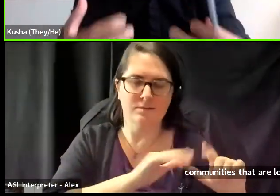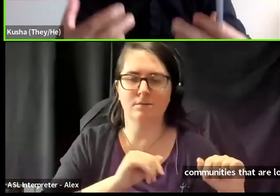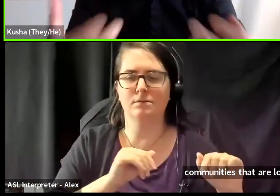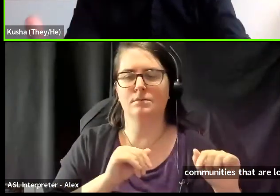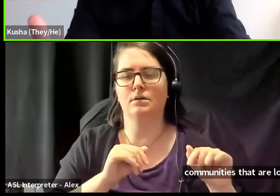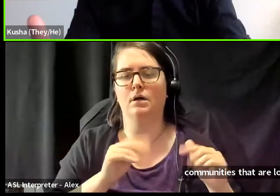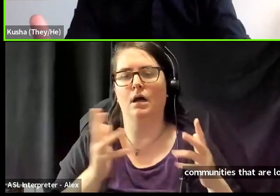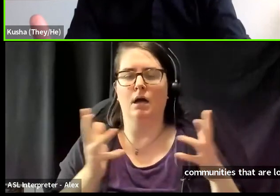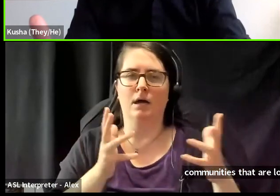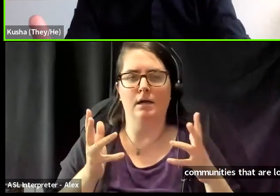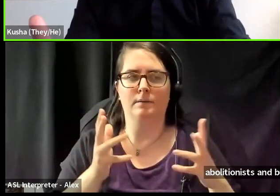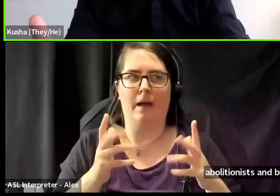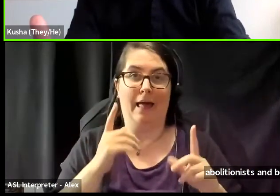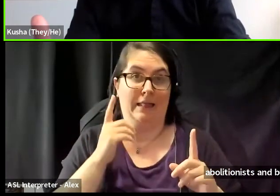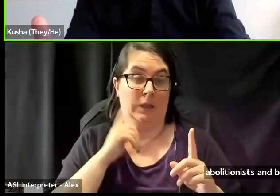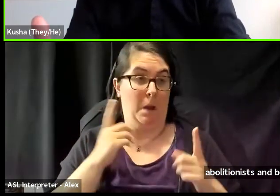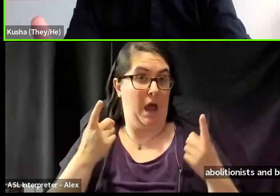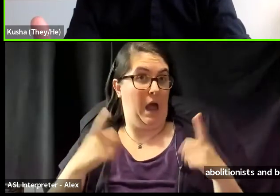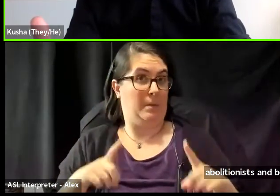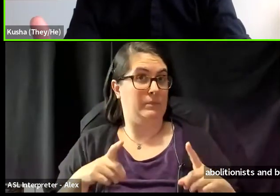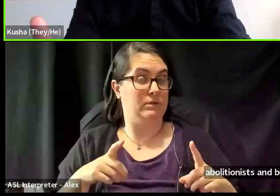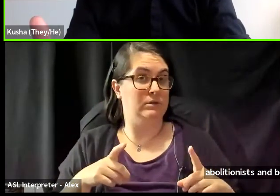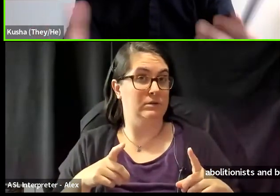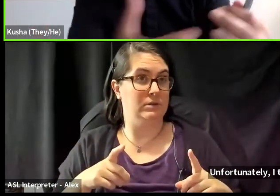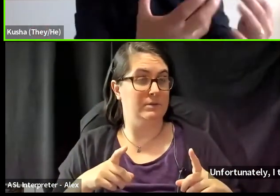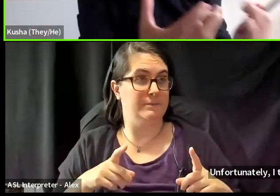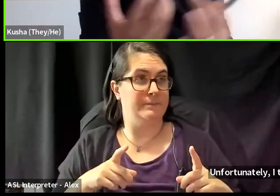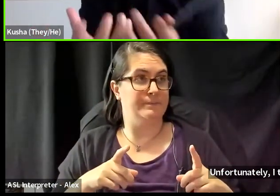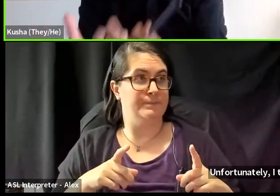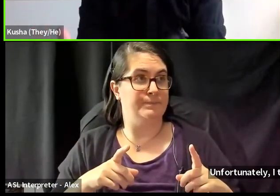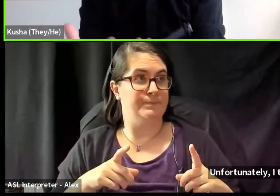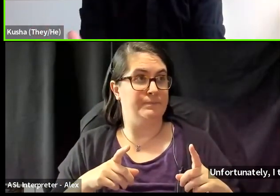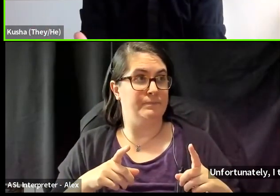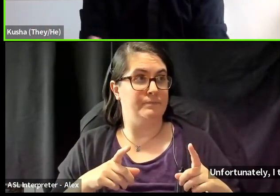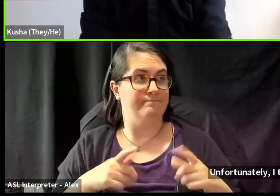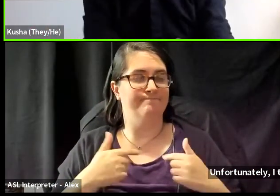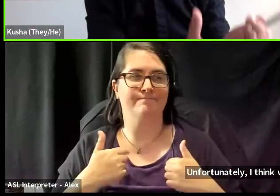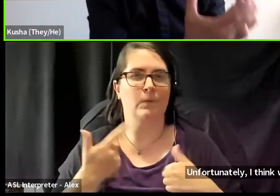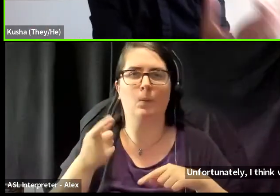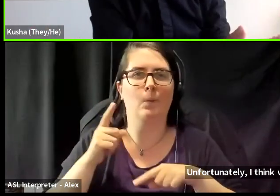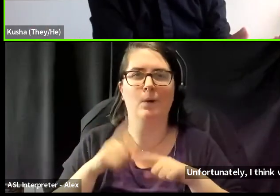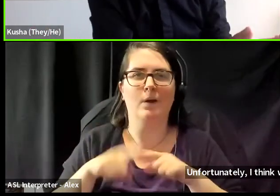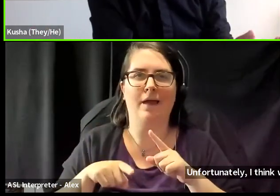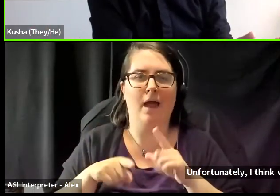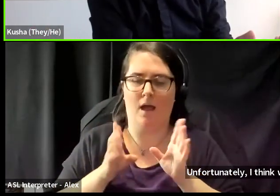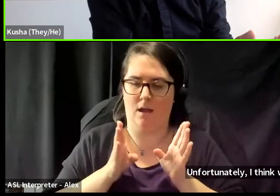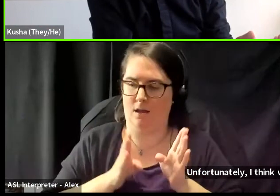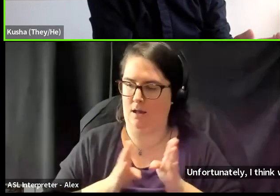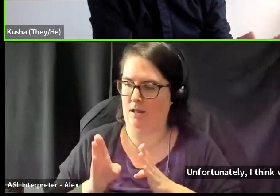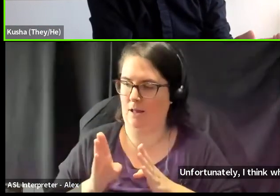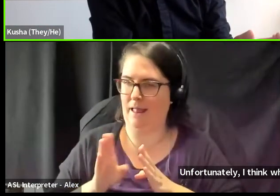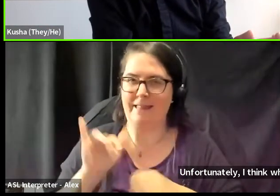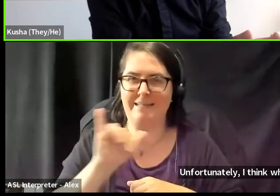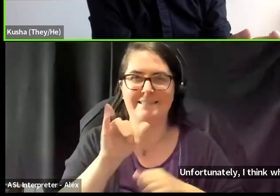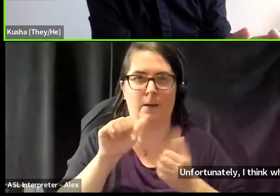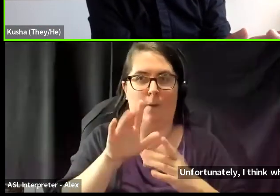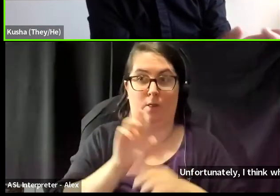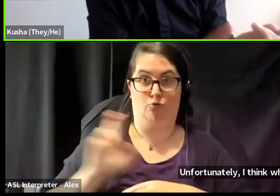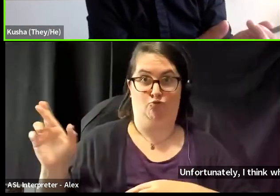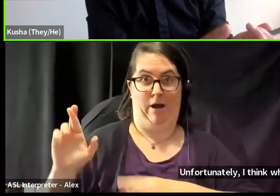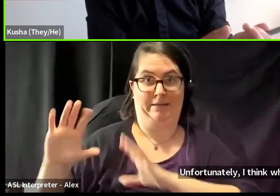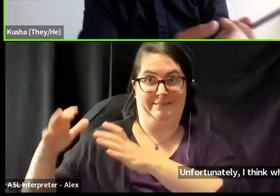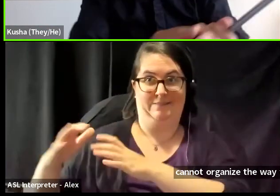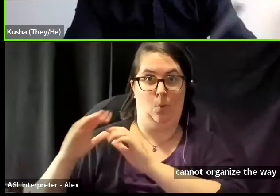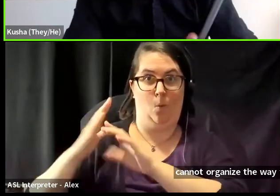unfortunately, I think what happens is that we cannot organize the way that right organizes, right?